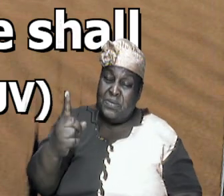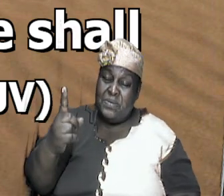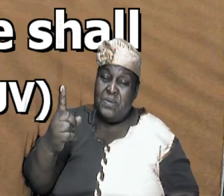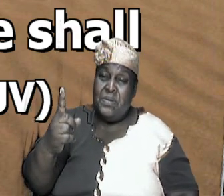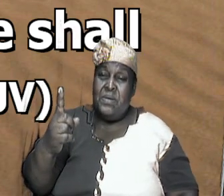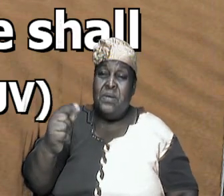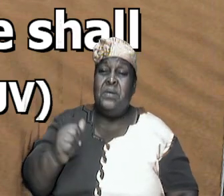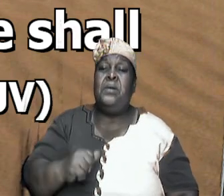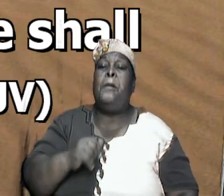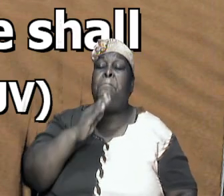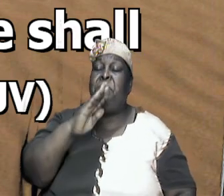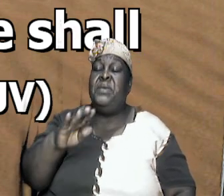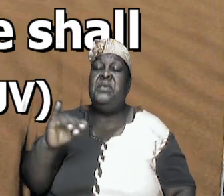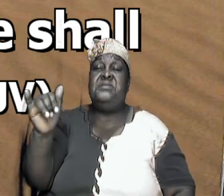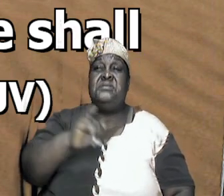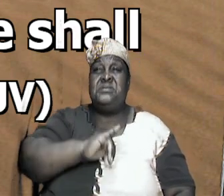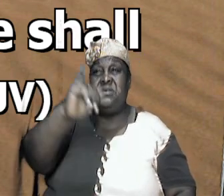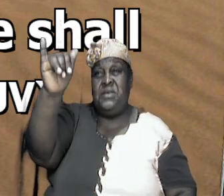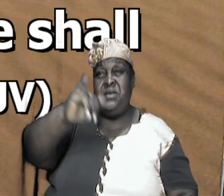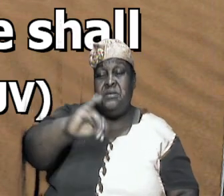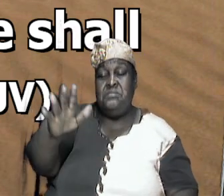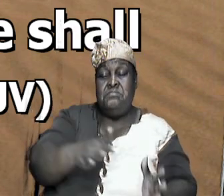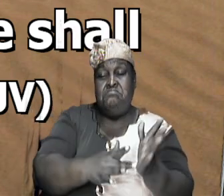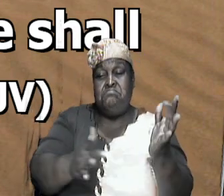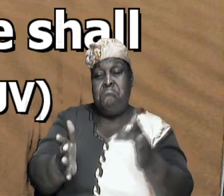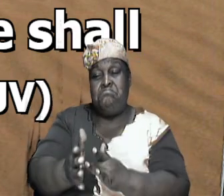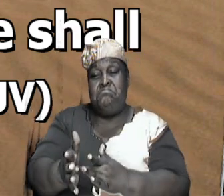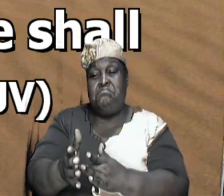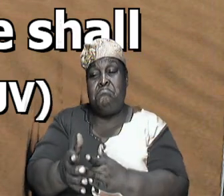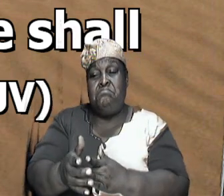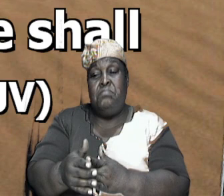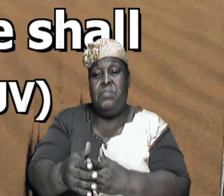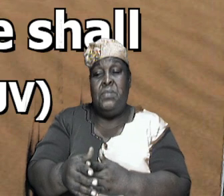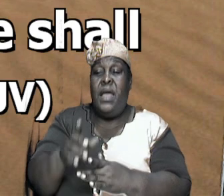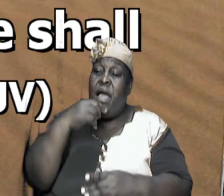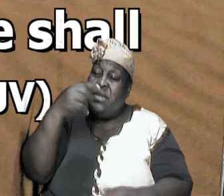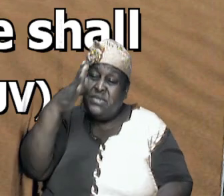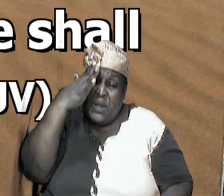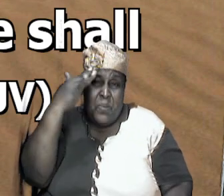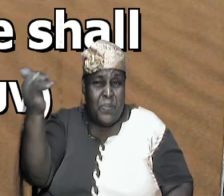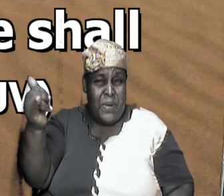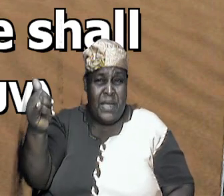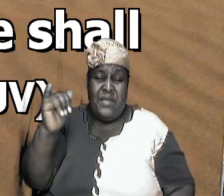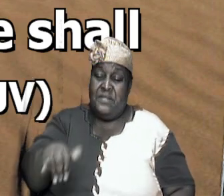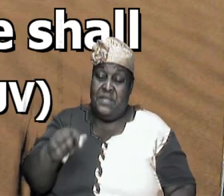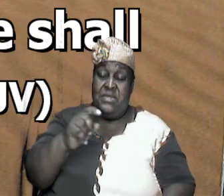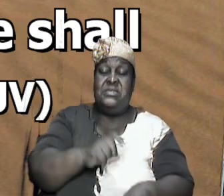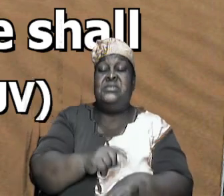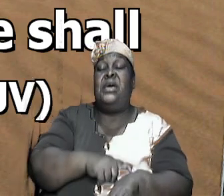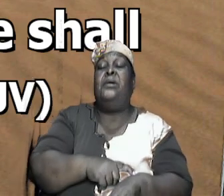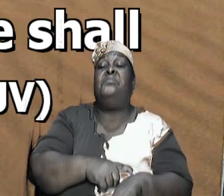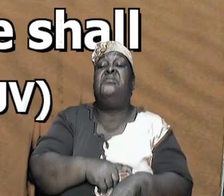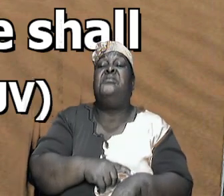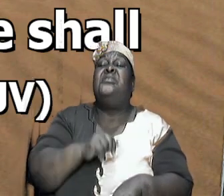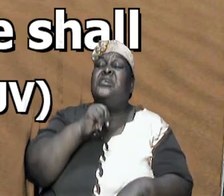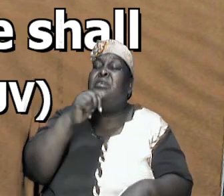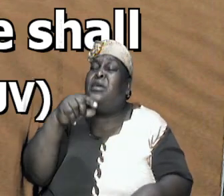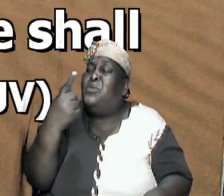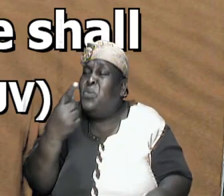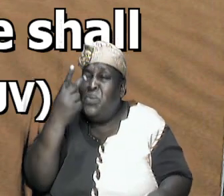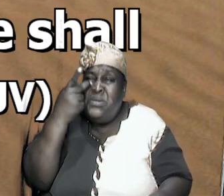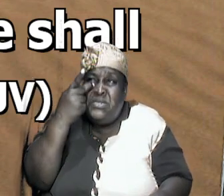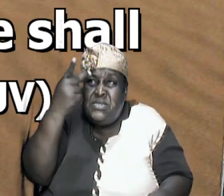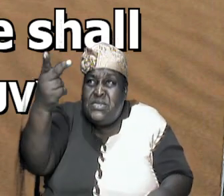return, we are going to be like Jesus. And it tells us why. Because at that time, we are not going to see